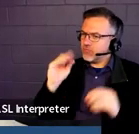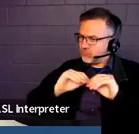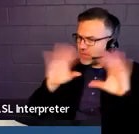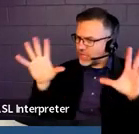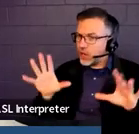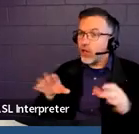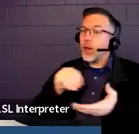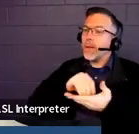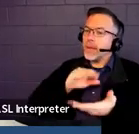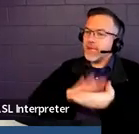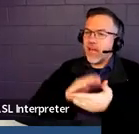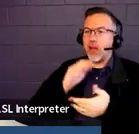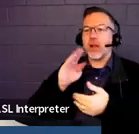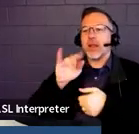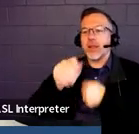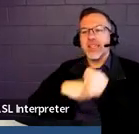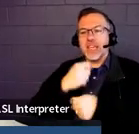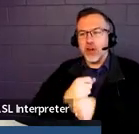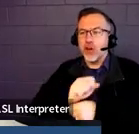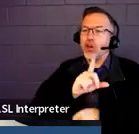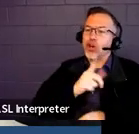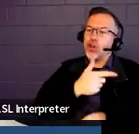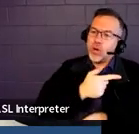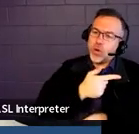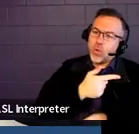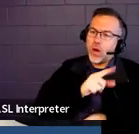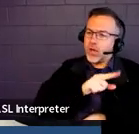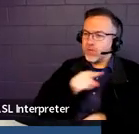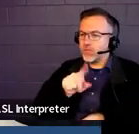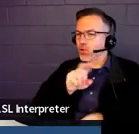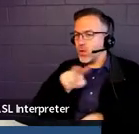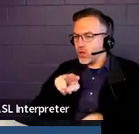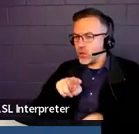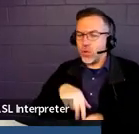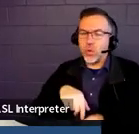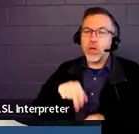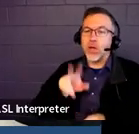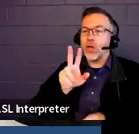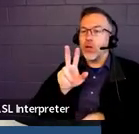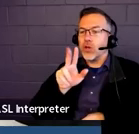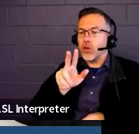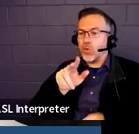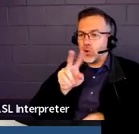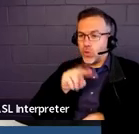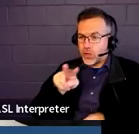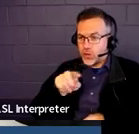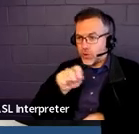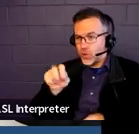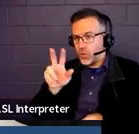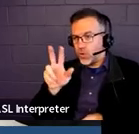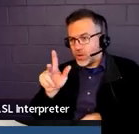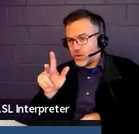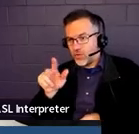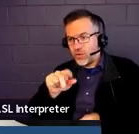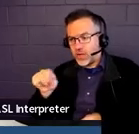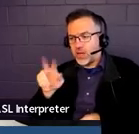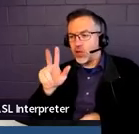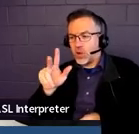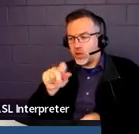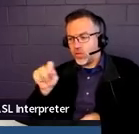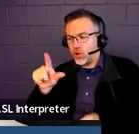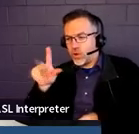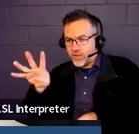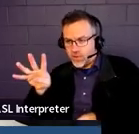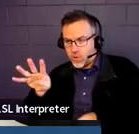by the year, like 21, 22, 22, 23, 24, 25. Mm-hmm. And that way they're not